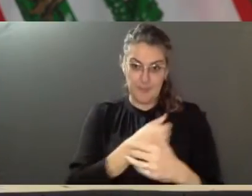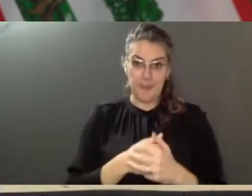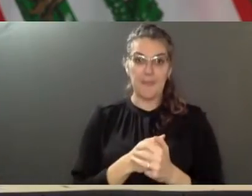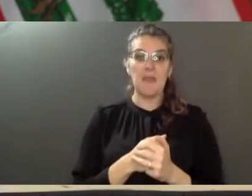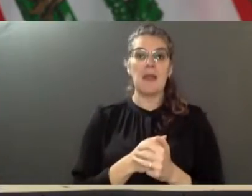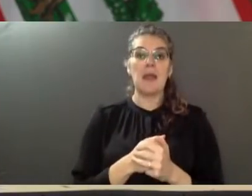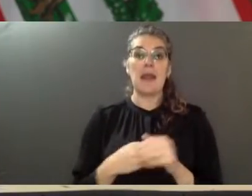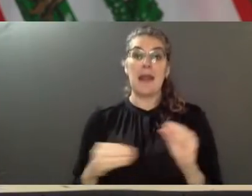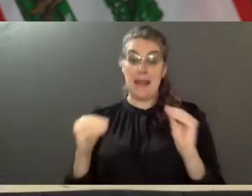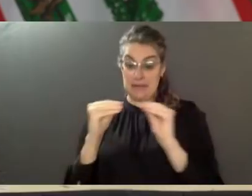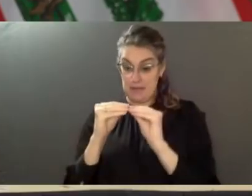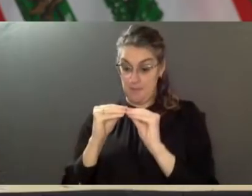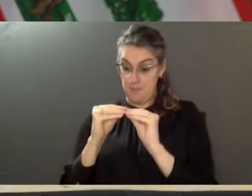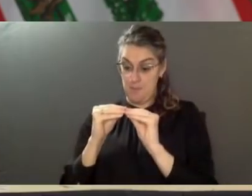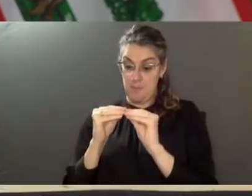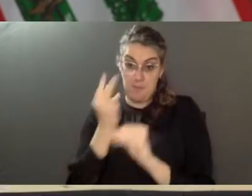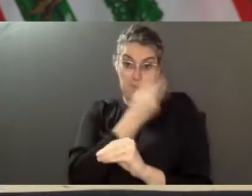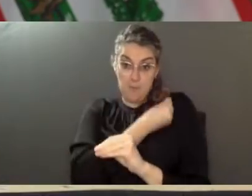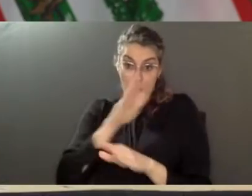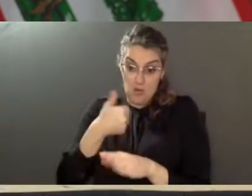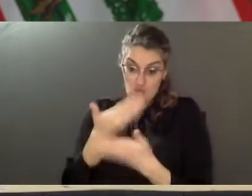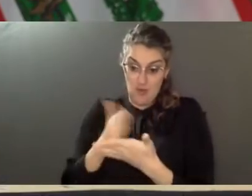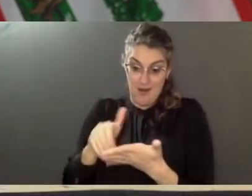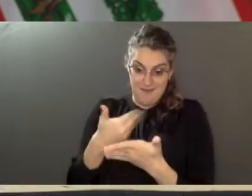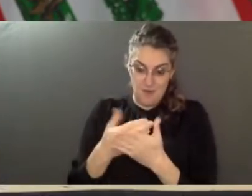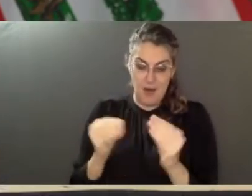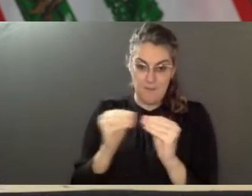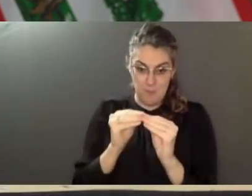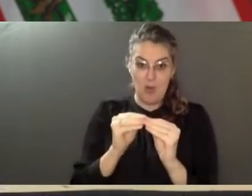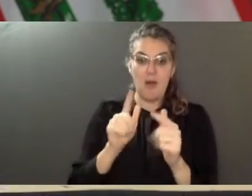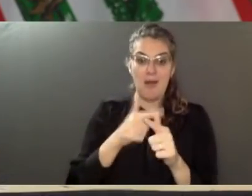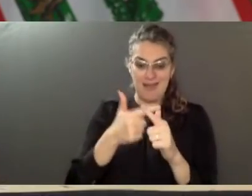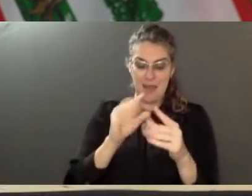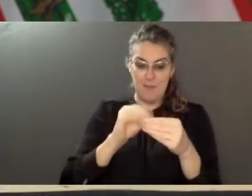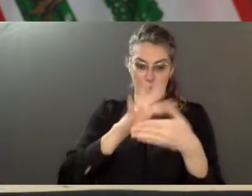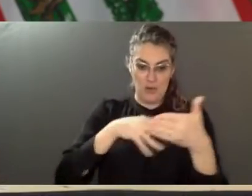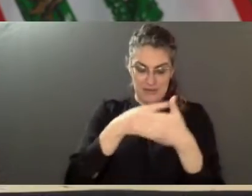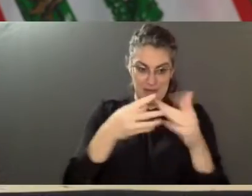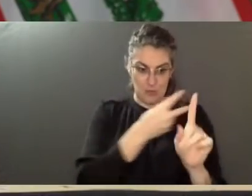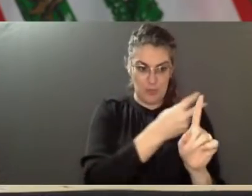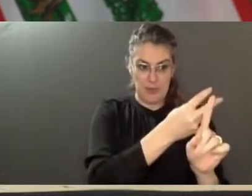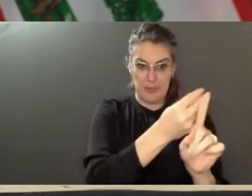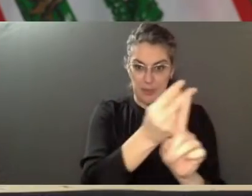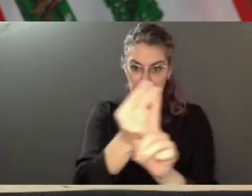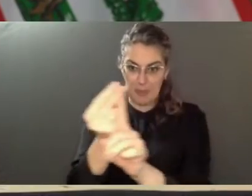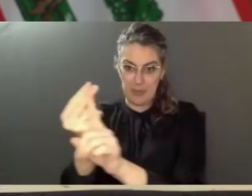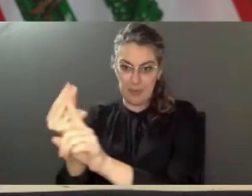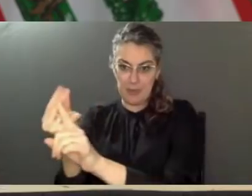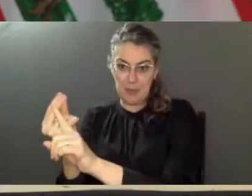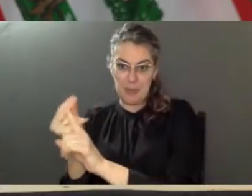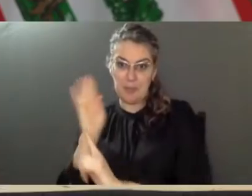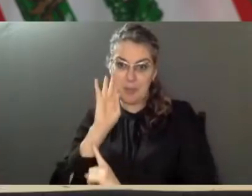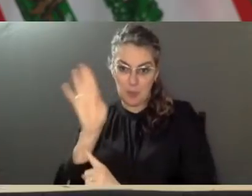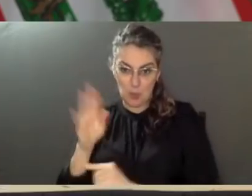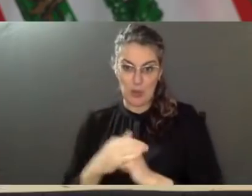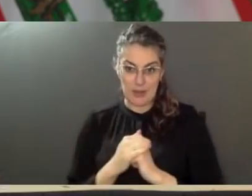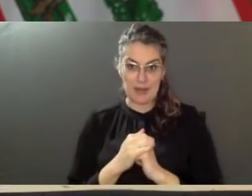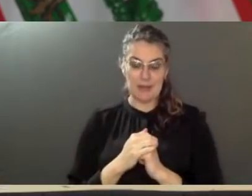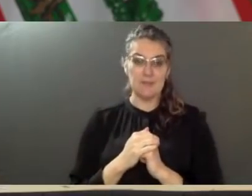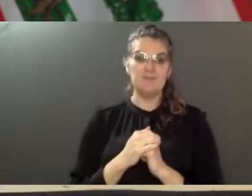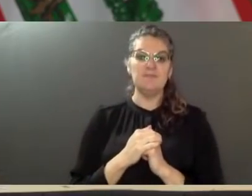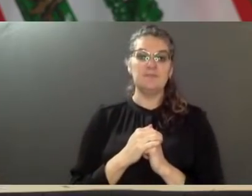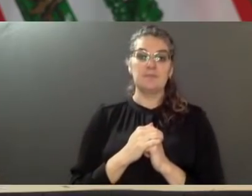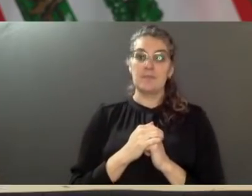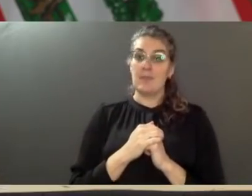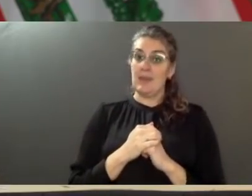arrive. While many things about COVID-19 are new to us, delivering vaccines is something the health system on PEI is very experienced